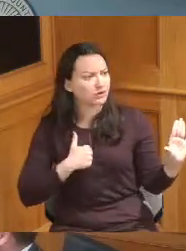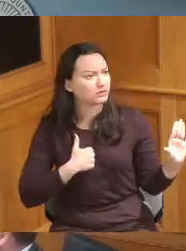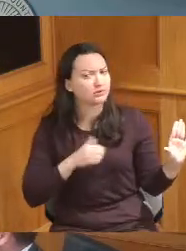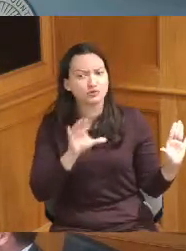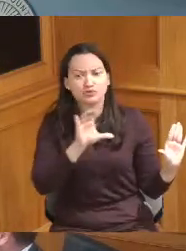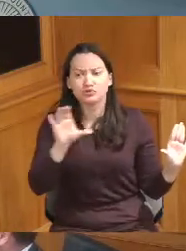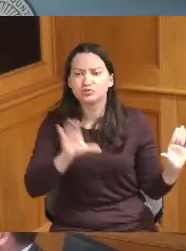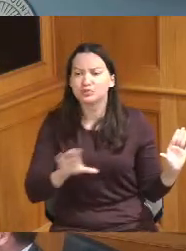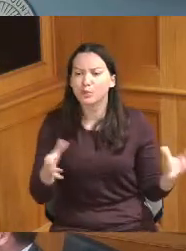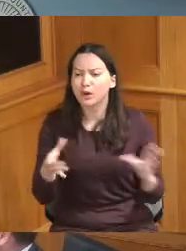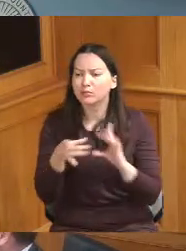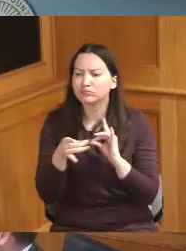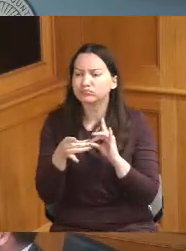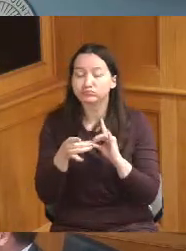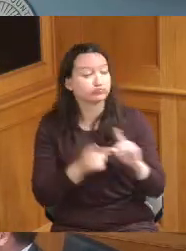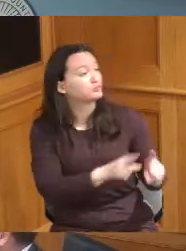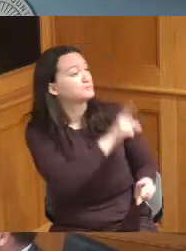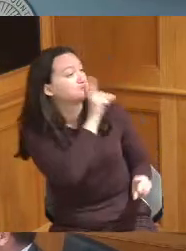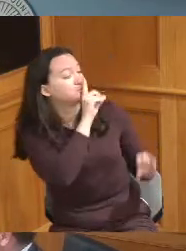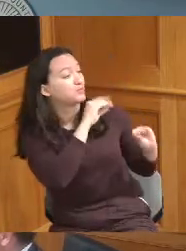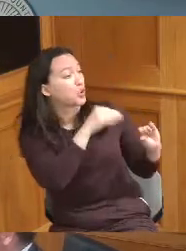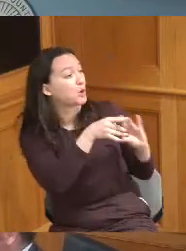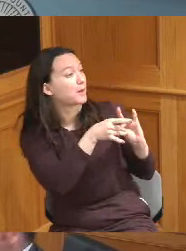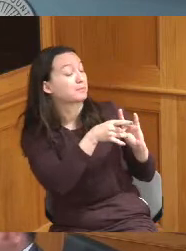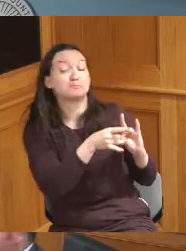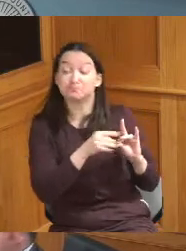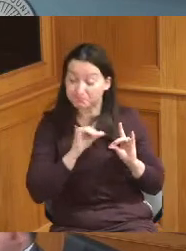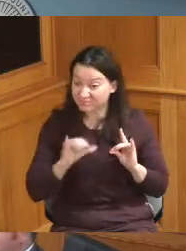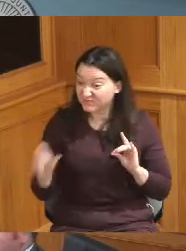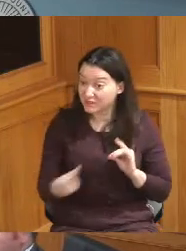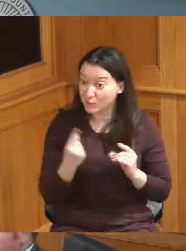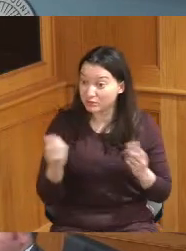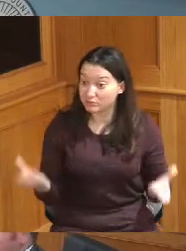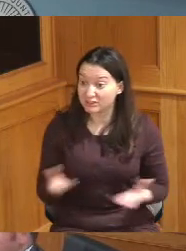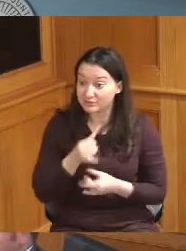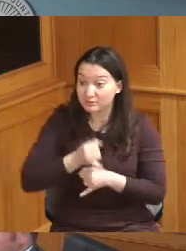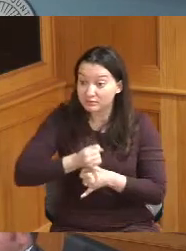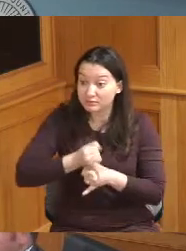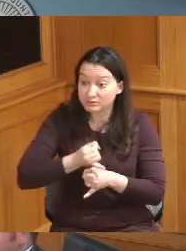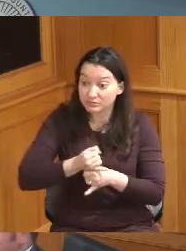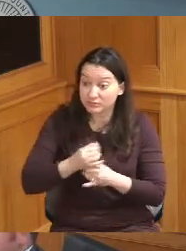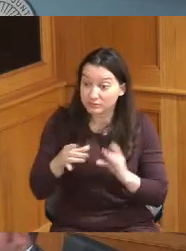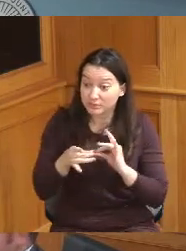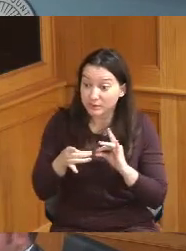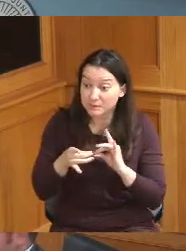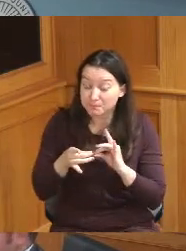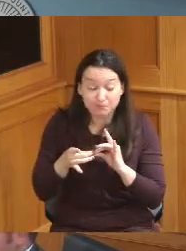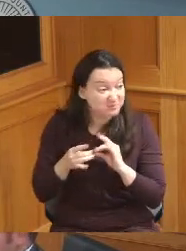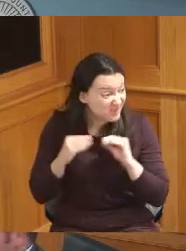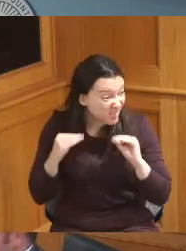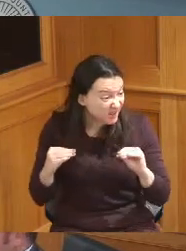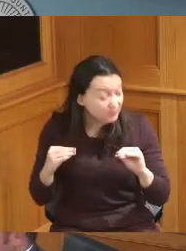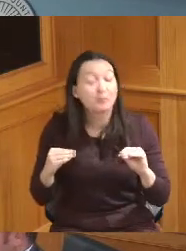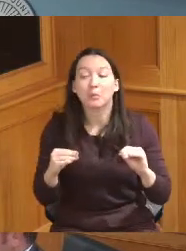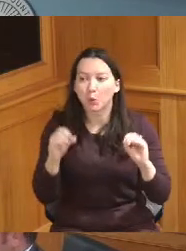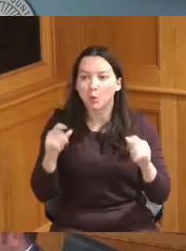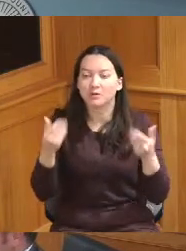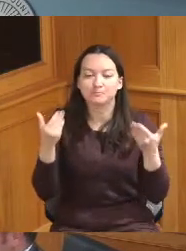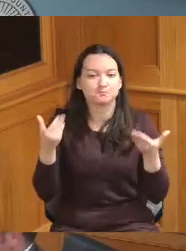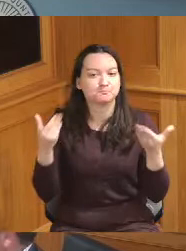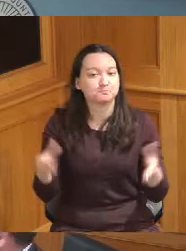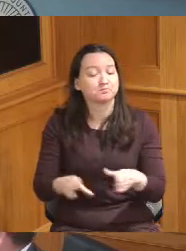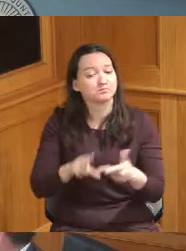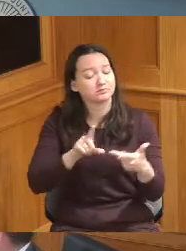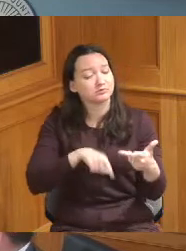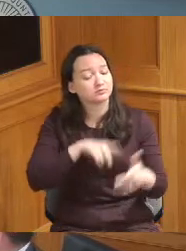Zoom that wants to talk to us? No comments. No comments. Anybody here that had comments? No comments. Okay, we'll open it up,